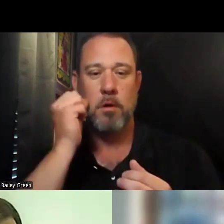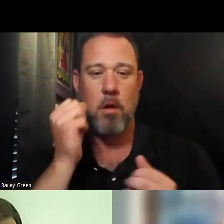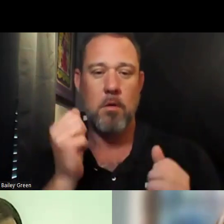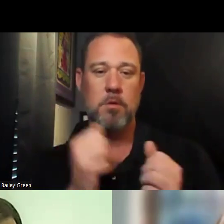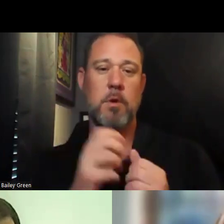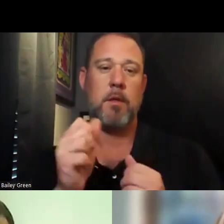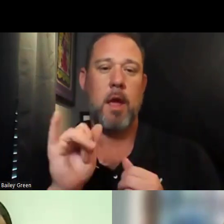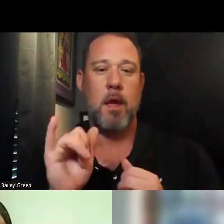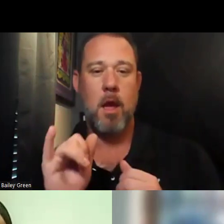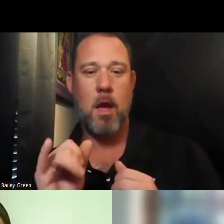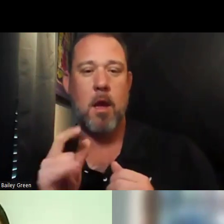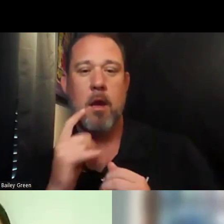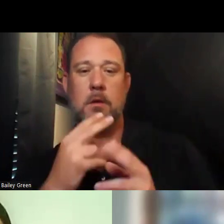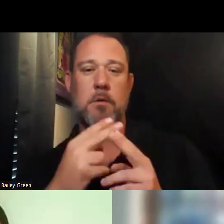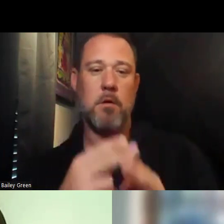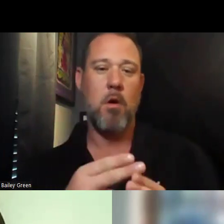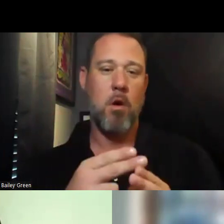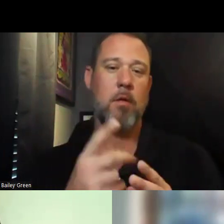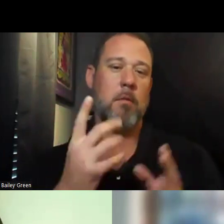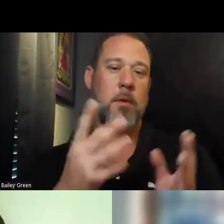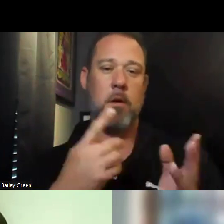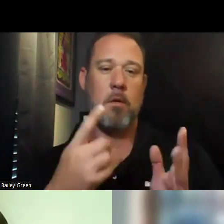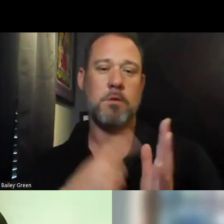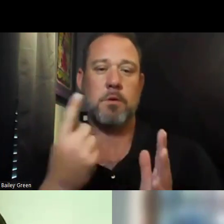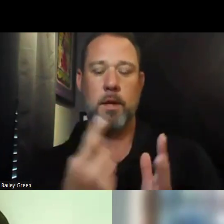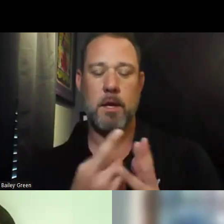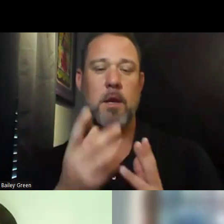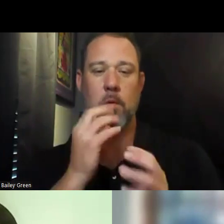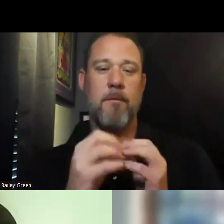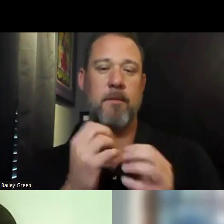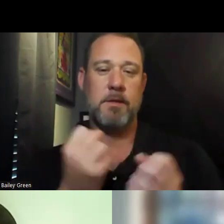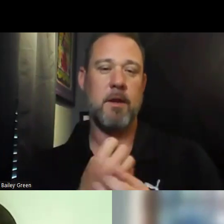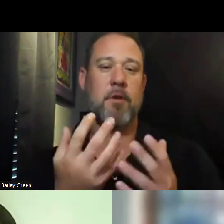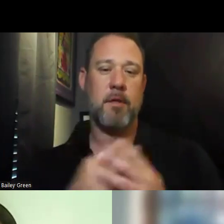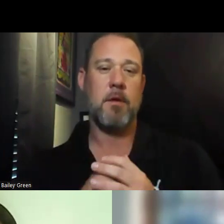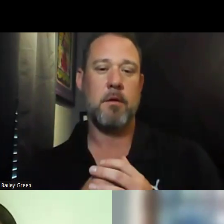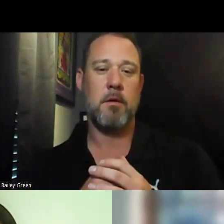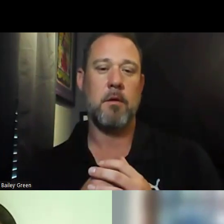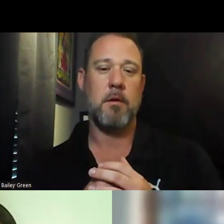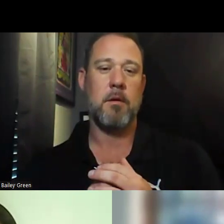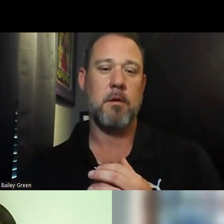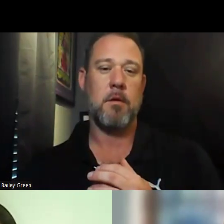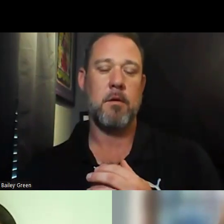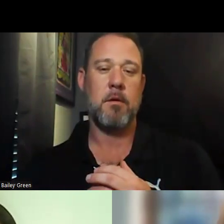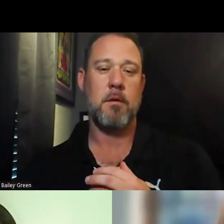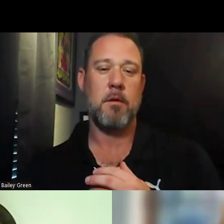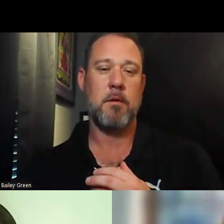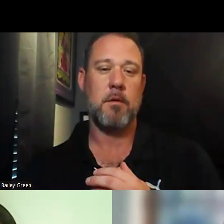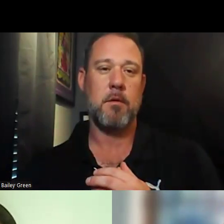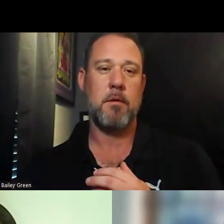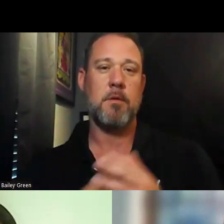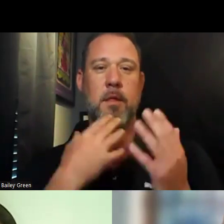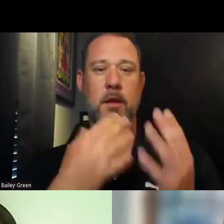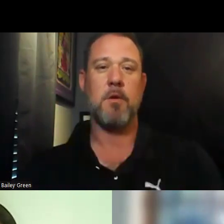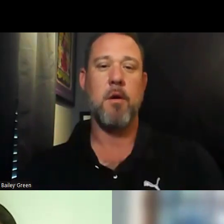some AI robots to call them once a week, and that's just going to fix everything. And it's not. So I just, thank you